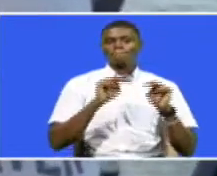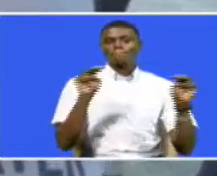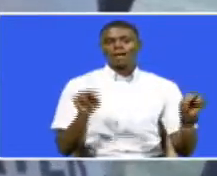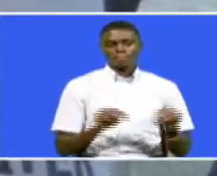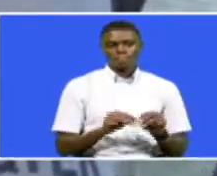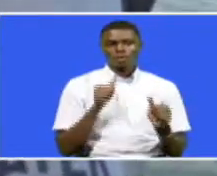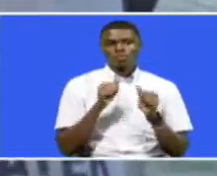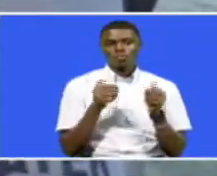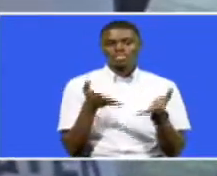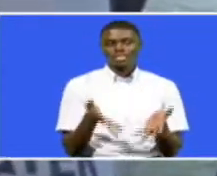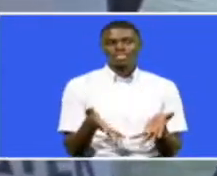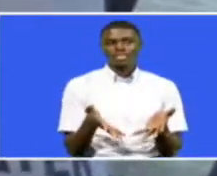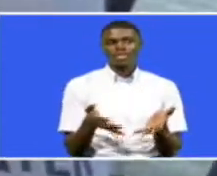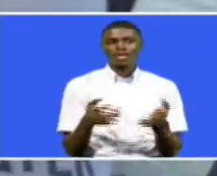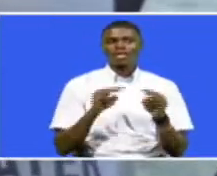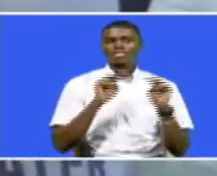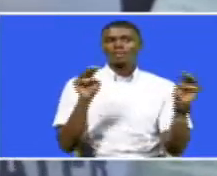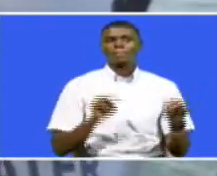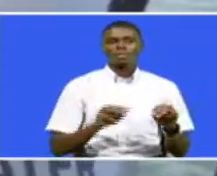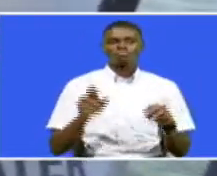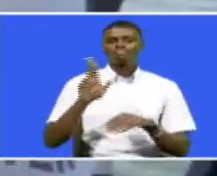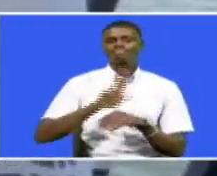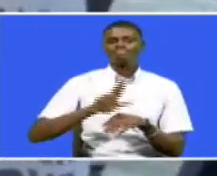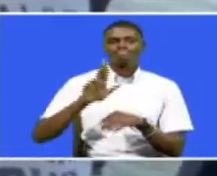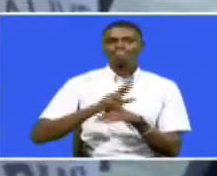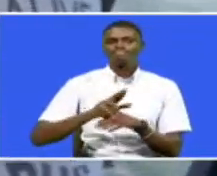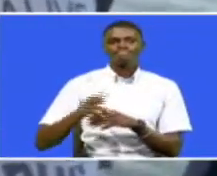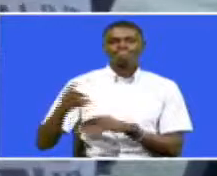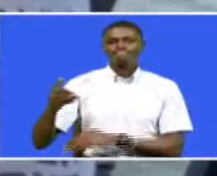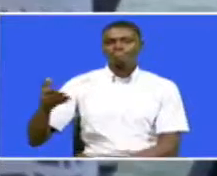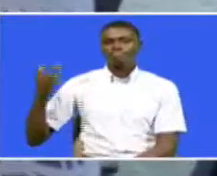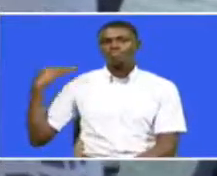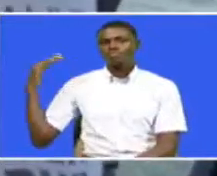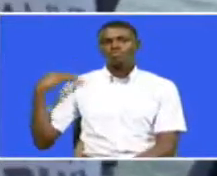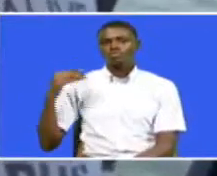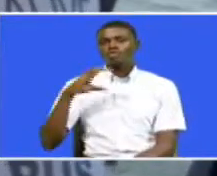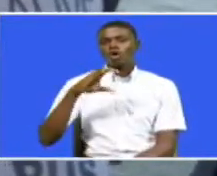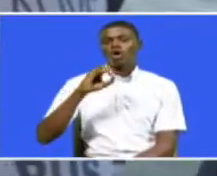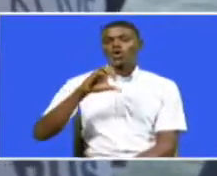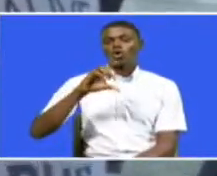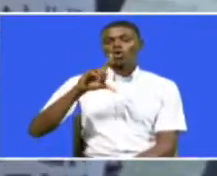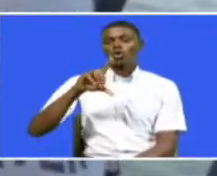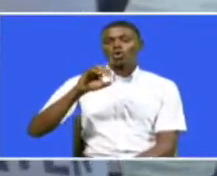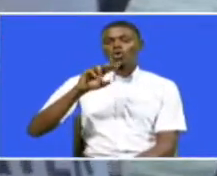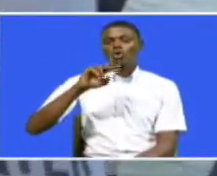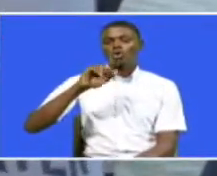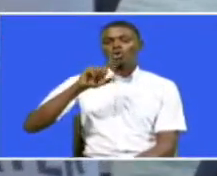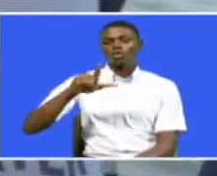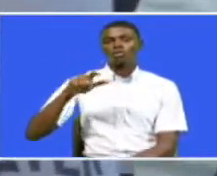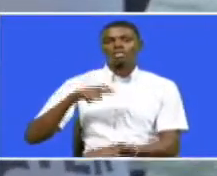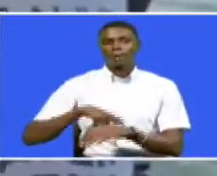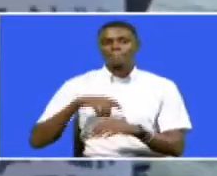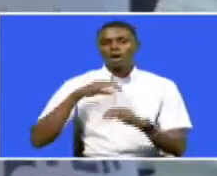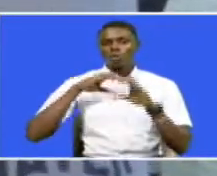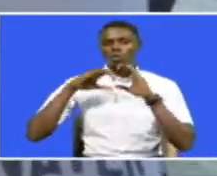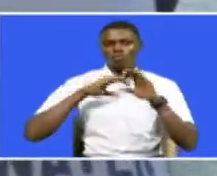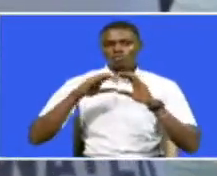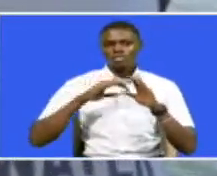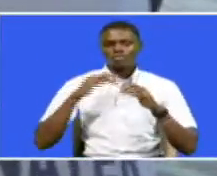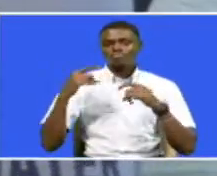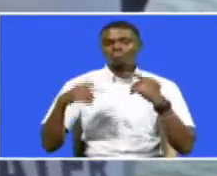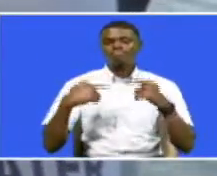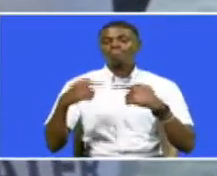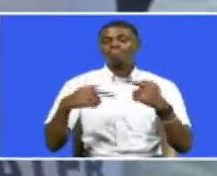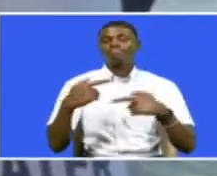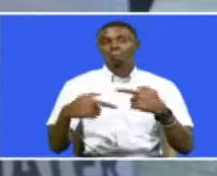is currently there, is a map that was used during the colonial time. So conversations have been